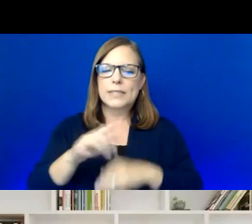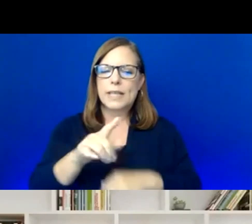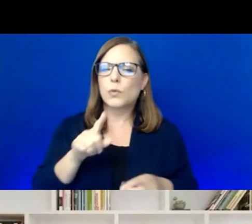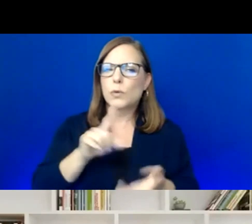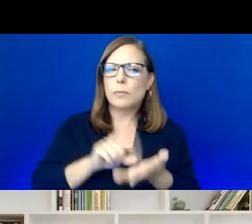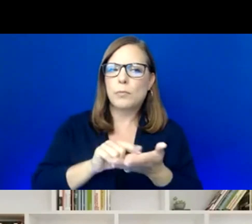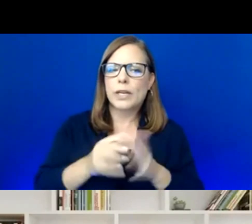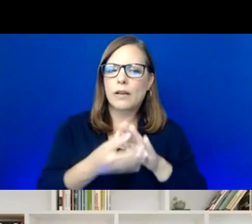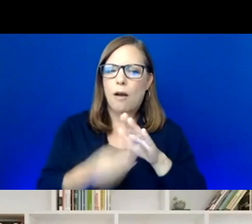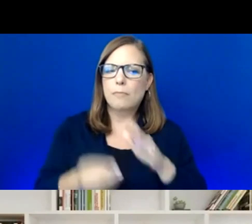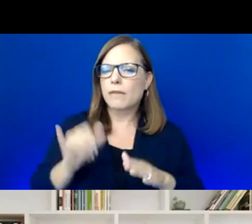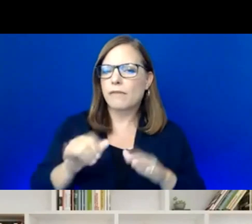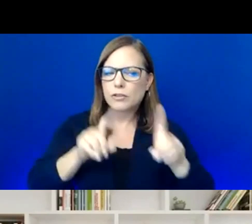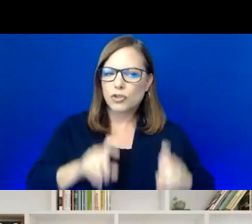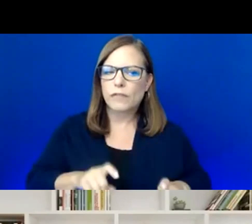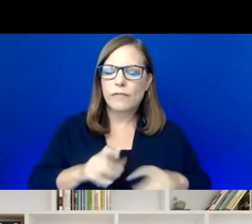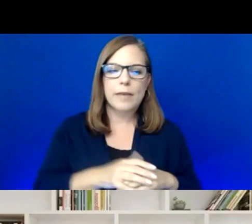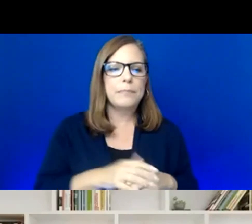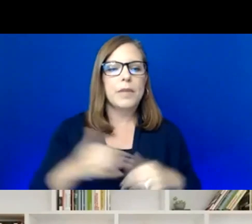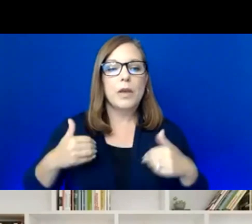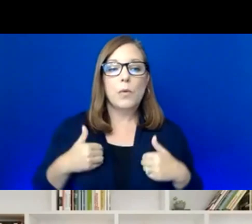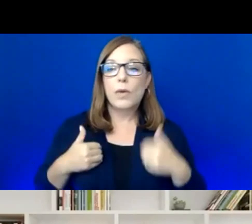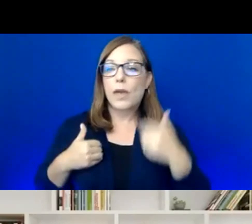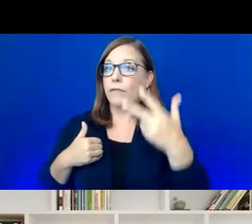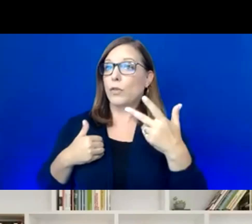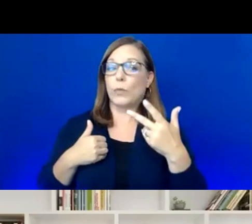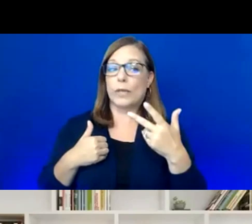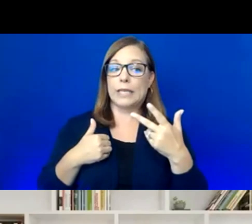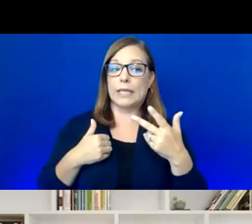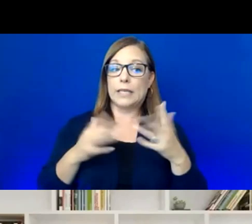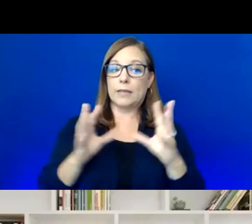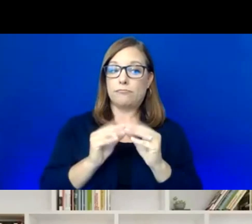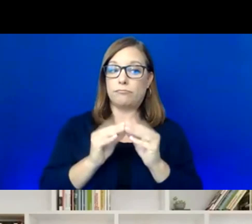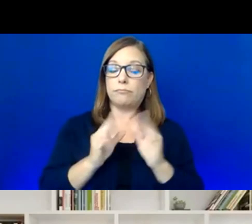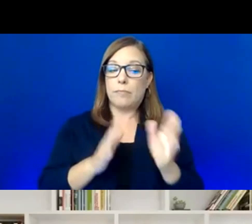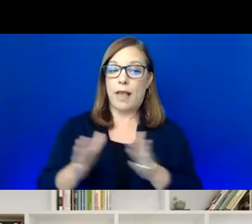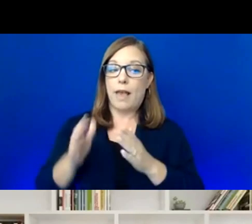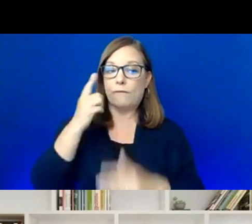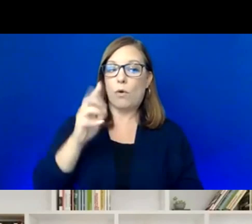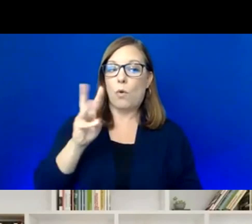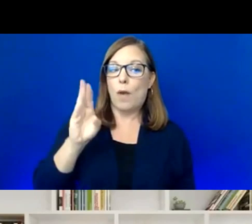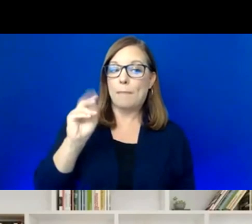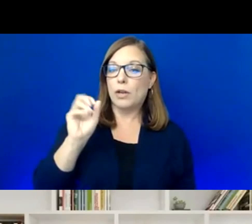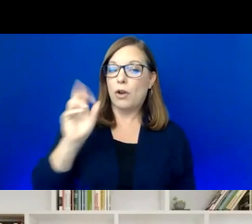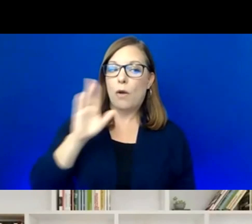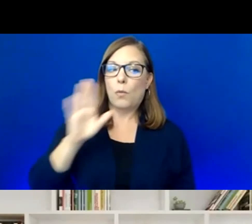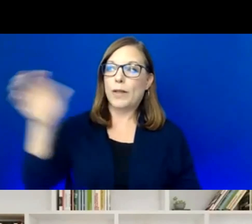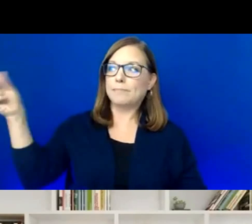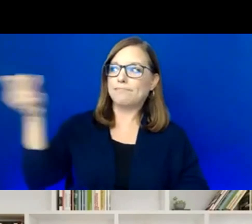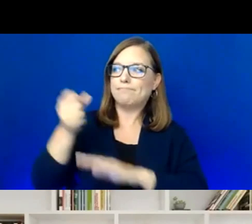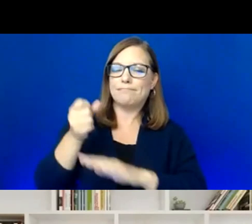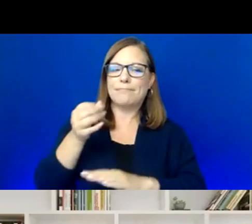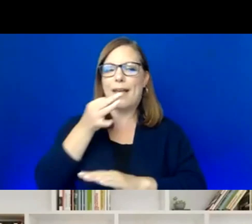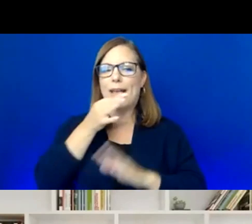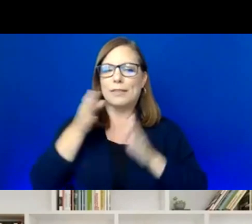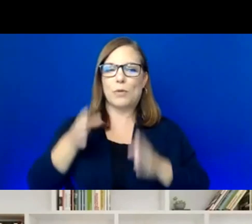copy as well. We do have 3 webinars planned that will have some leading experts that will be leading those webinars. And also